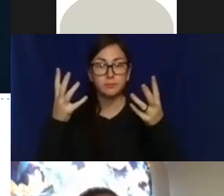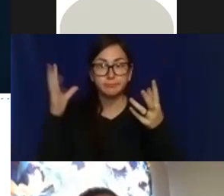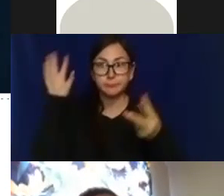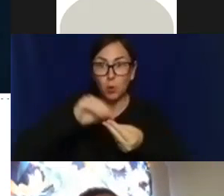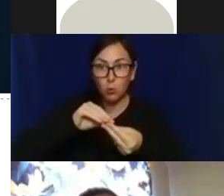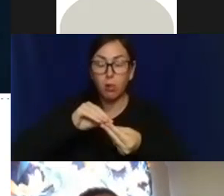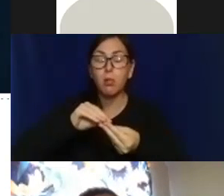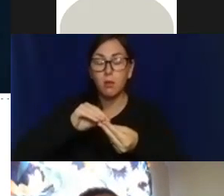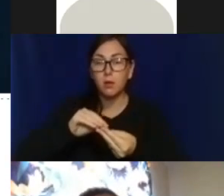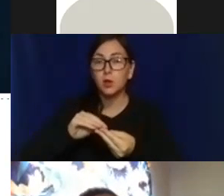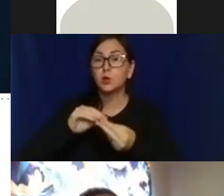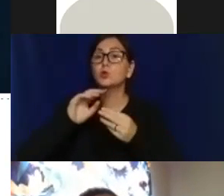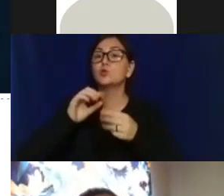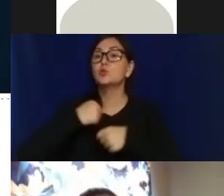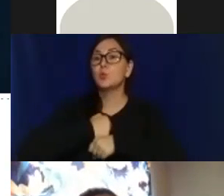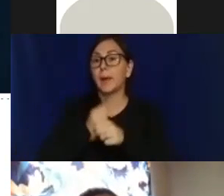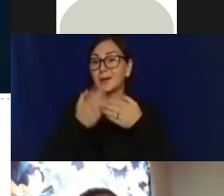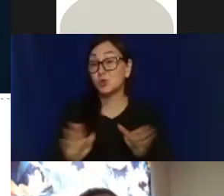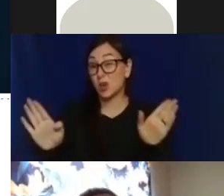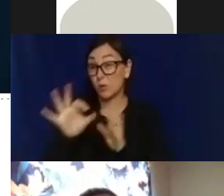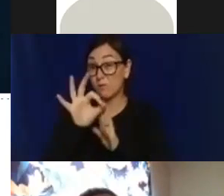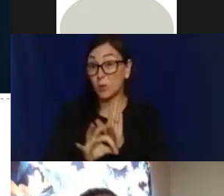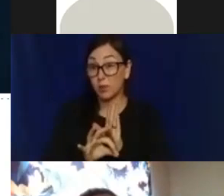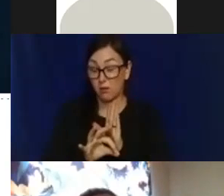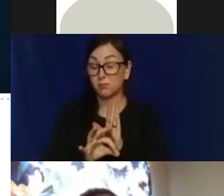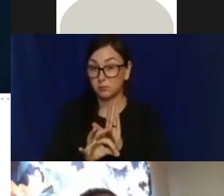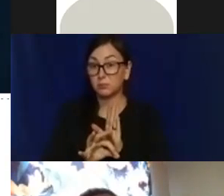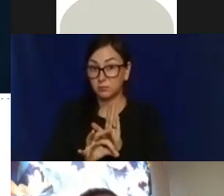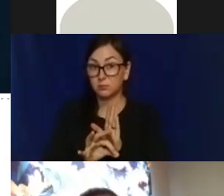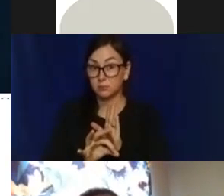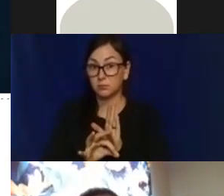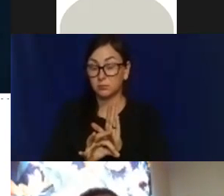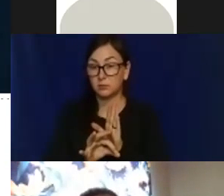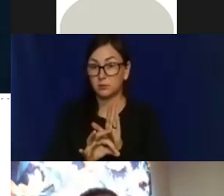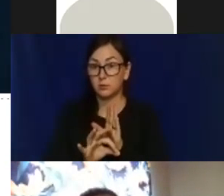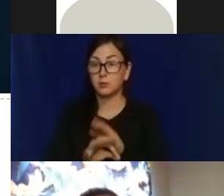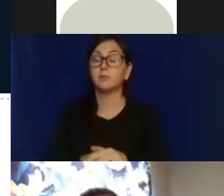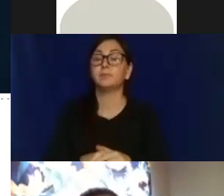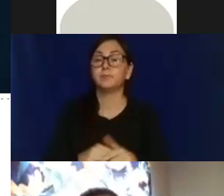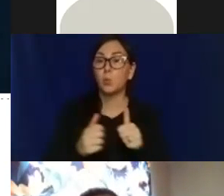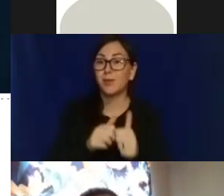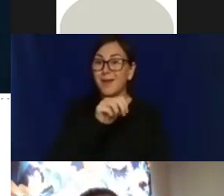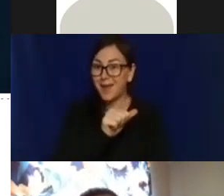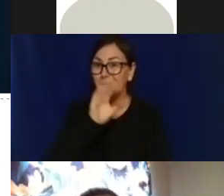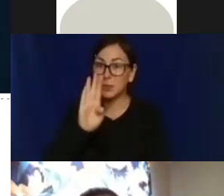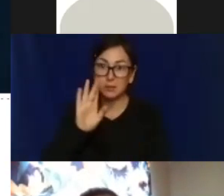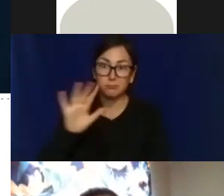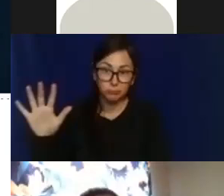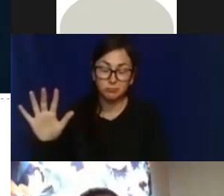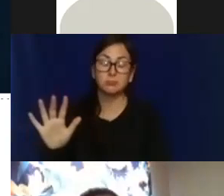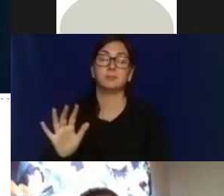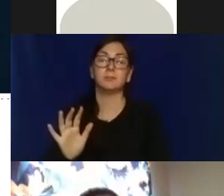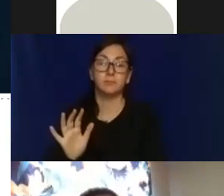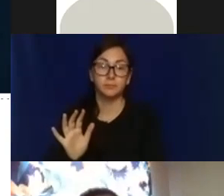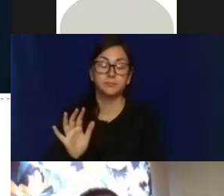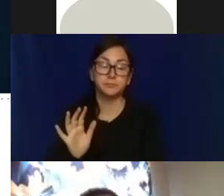ABE notation. And so there's always an A, without a doubt, that's the central atom, okay? And